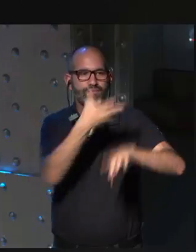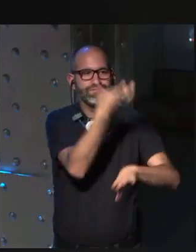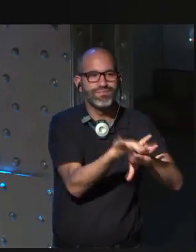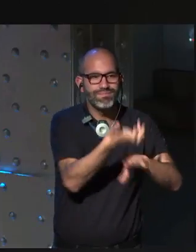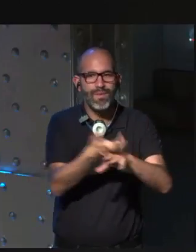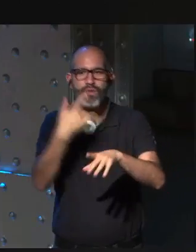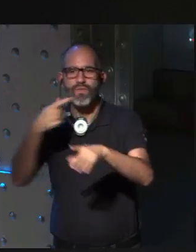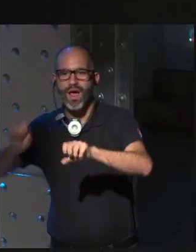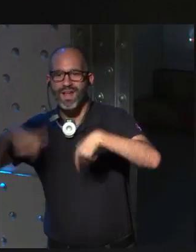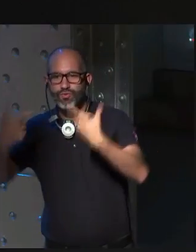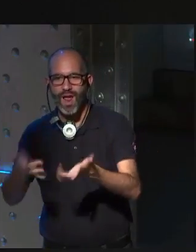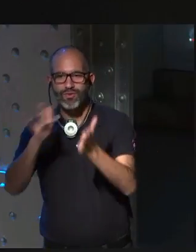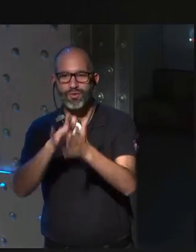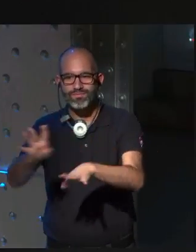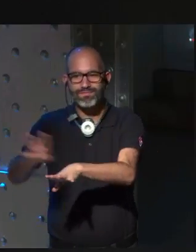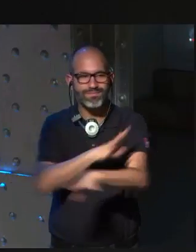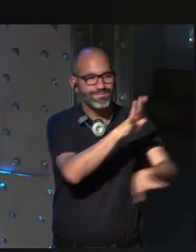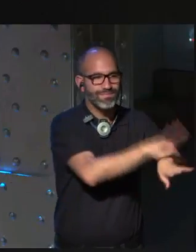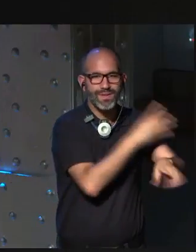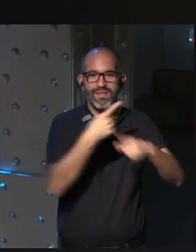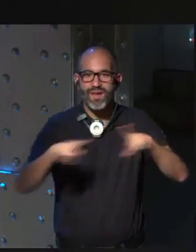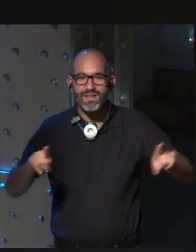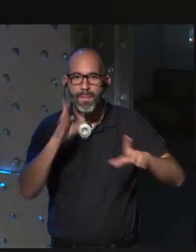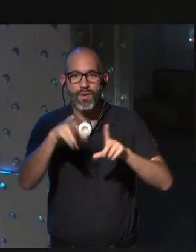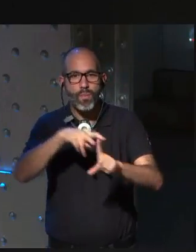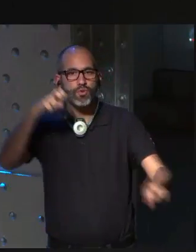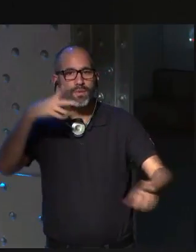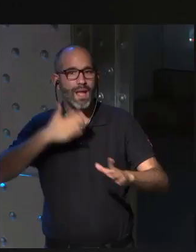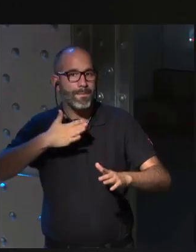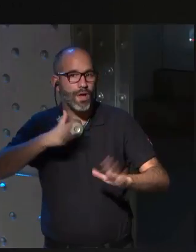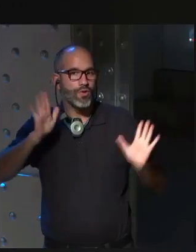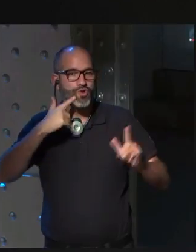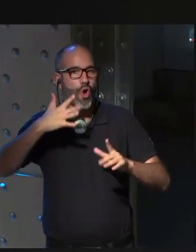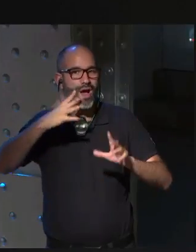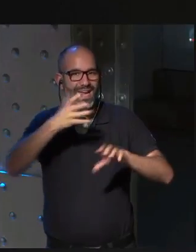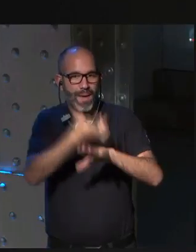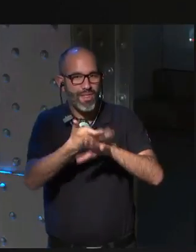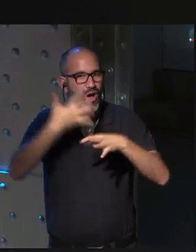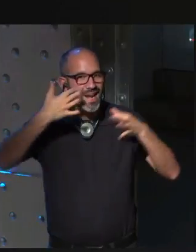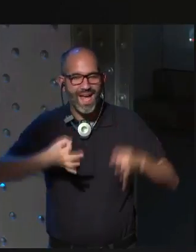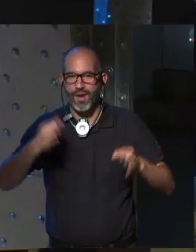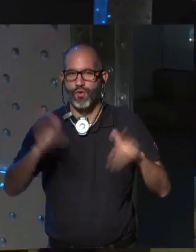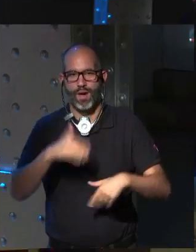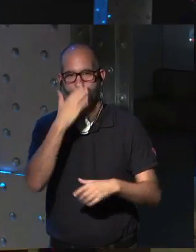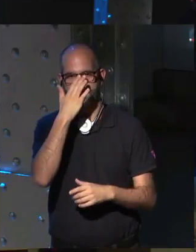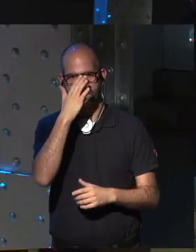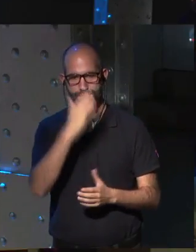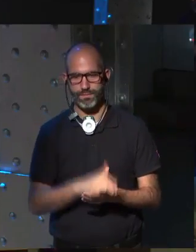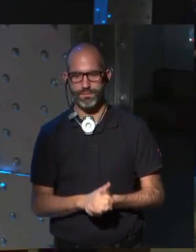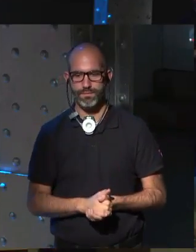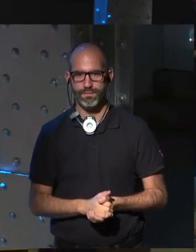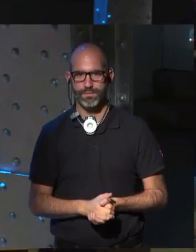obviously, there are trends at different points in time, but from my point of view, there isn't such a thing as a realistic recording of